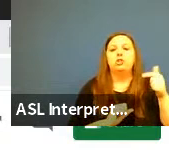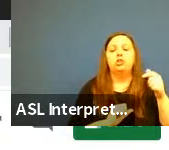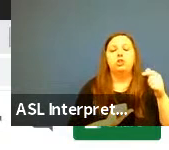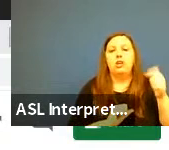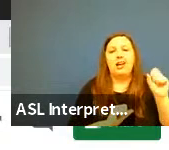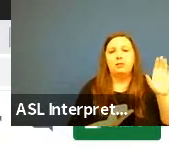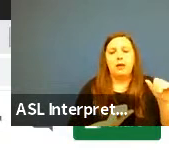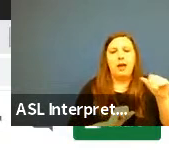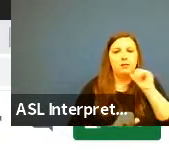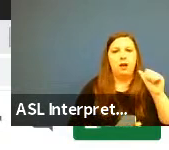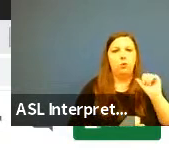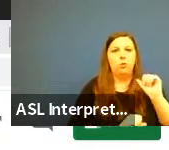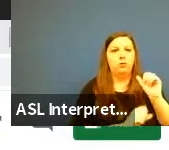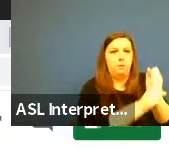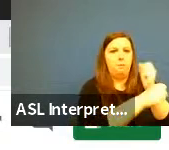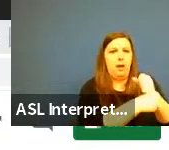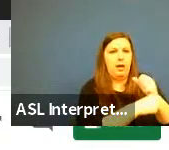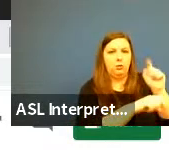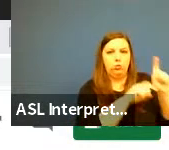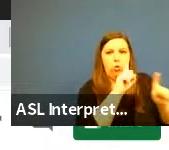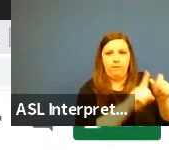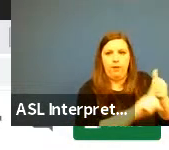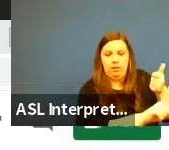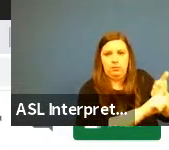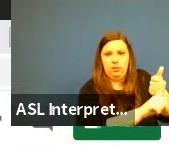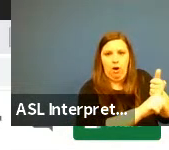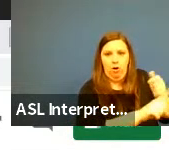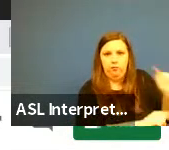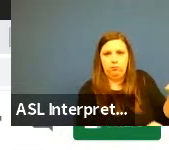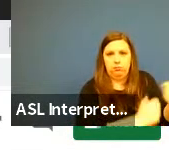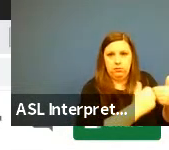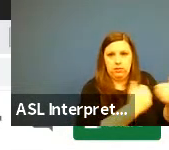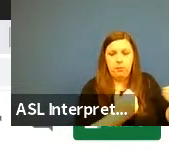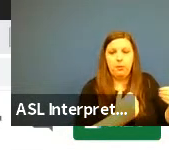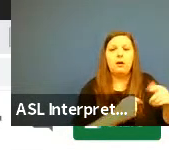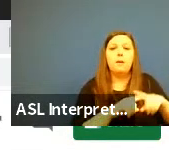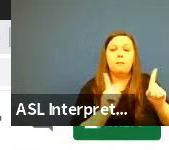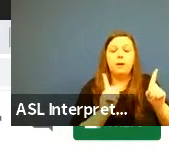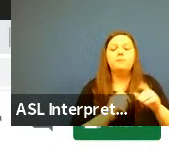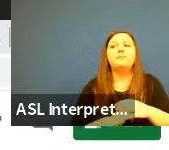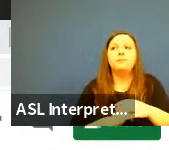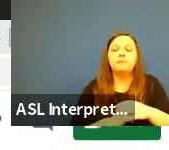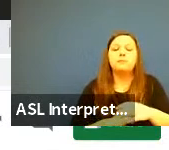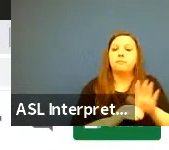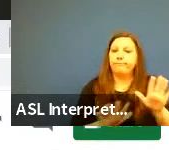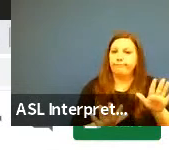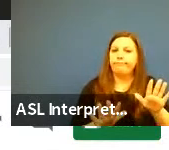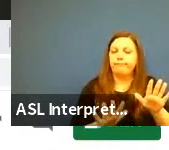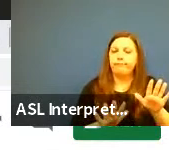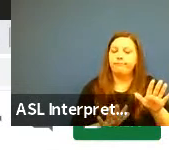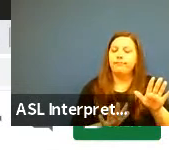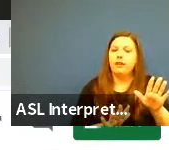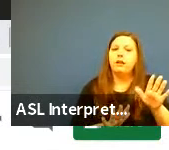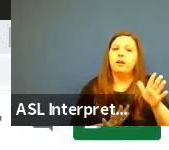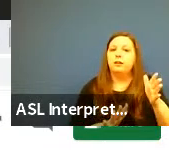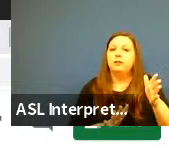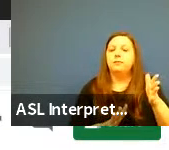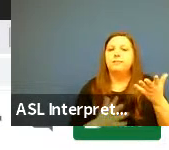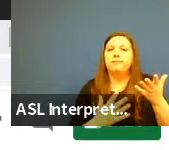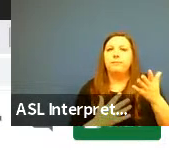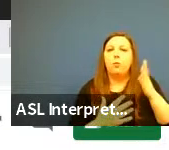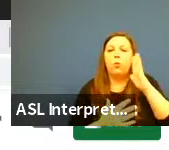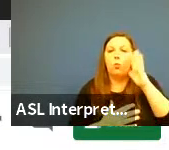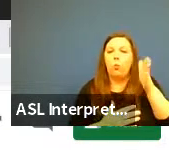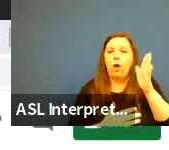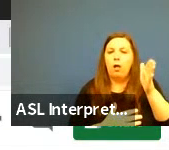it within the domains. And so maybe stay tuned if that's the general direction we want to go in. And as it relates to the